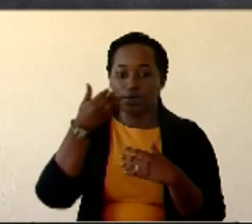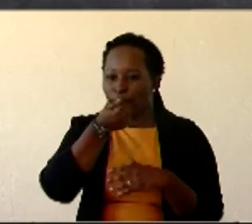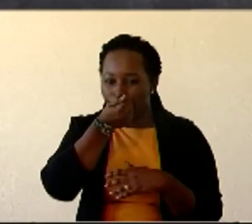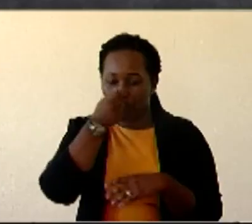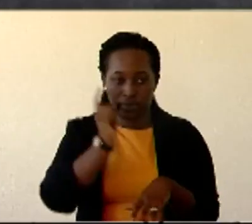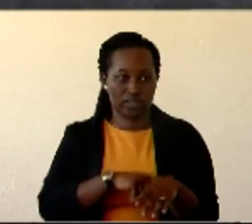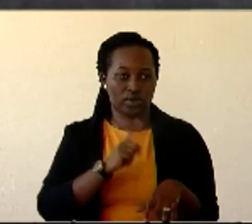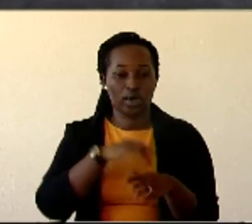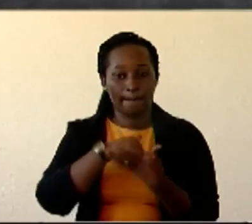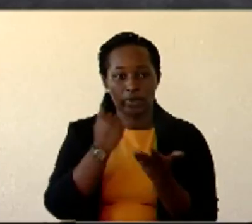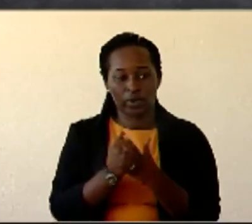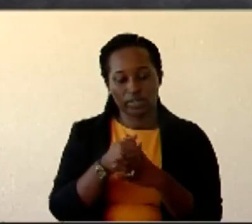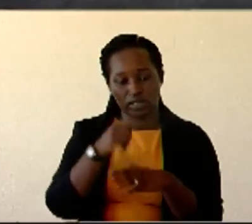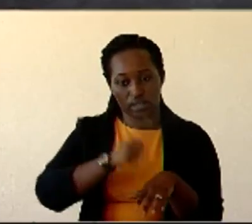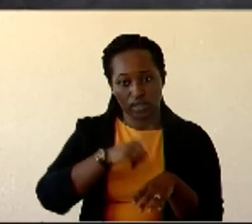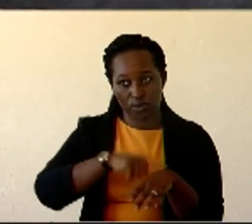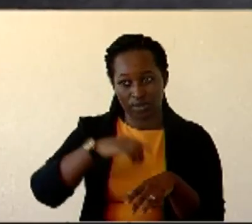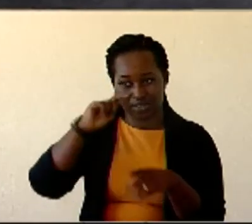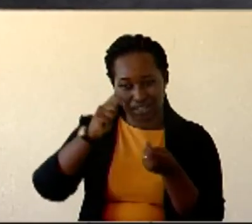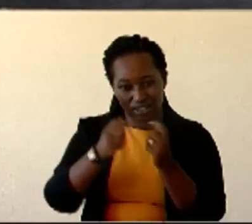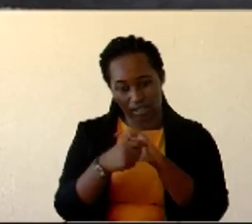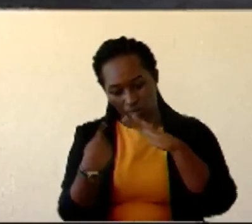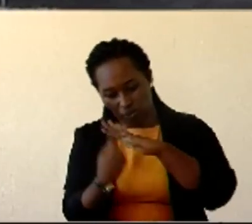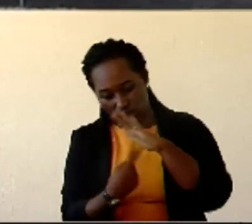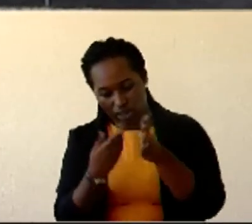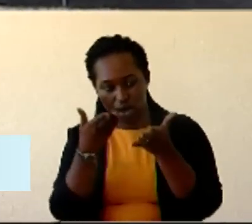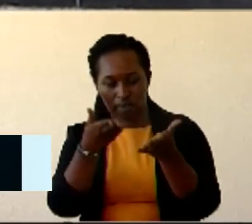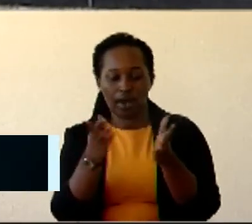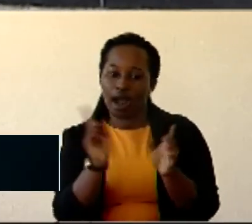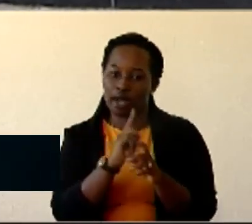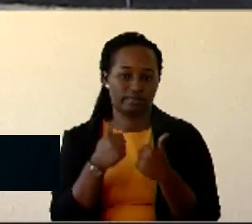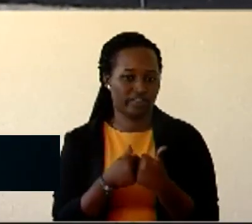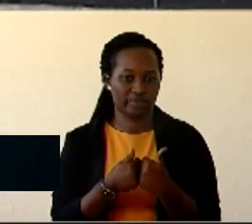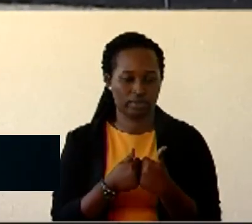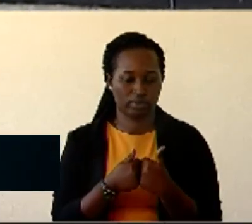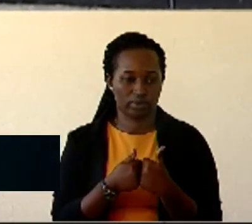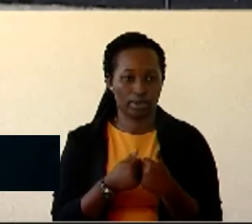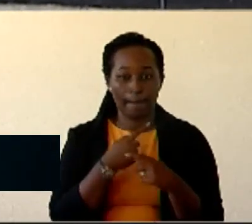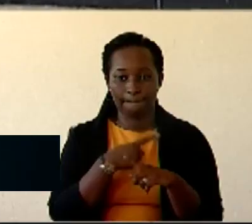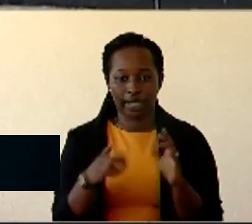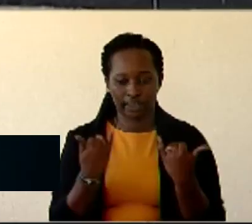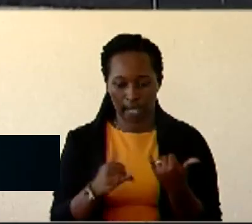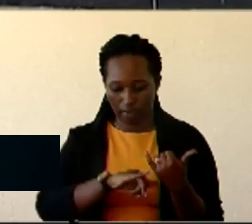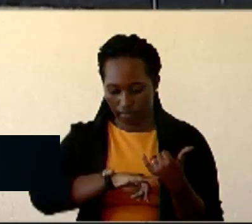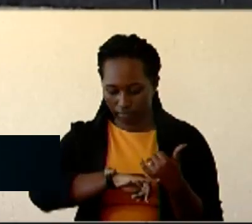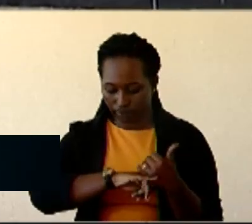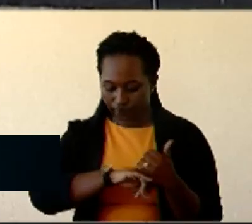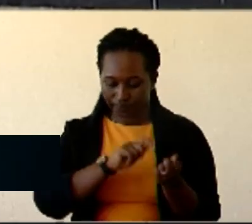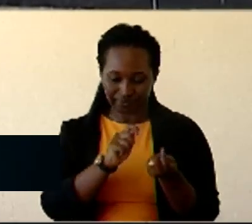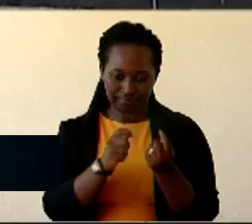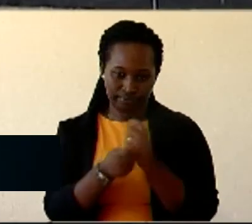because the season changes, the conditions available are unfavorable. But now, favorable